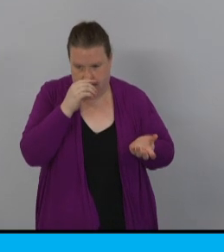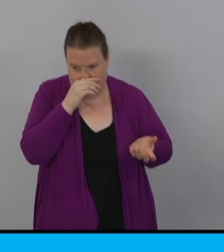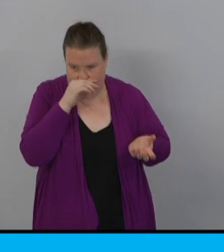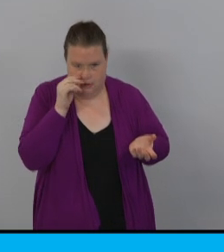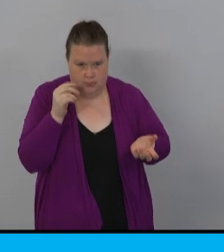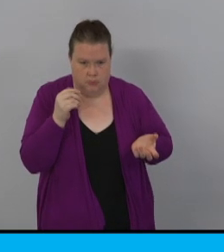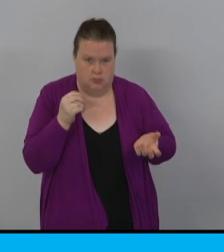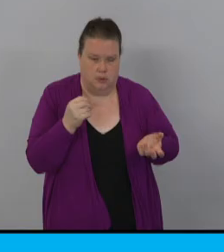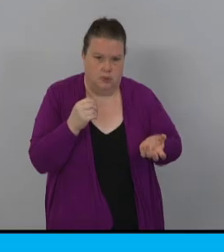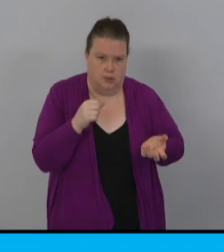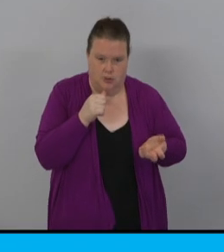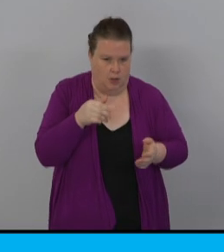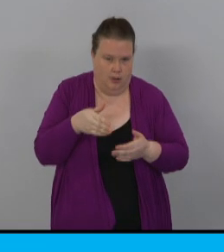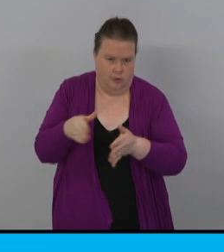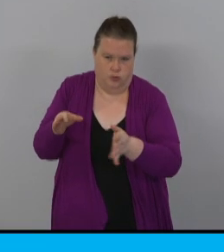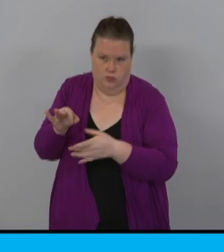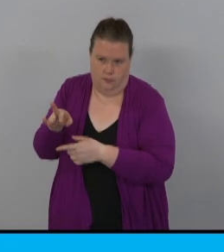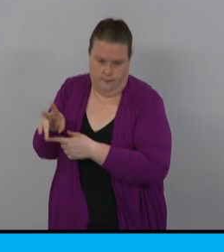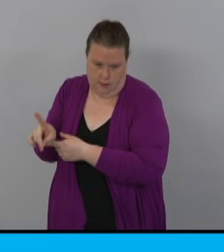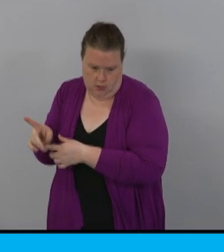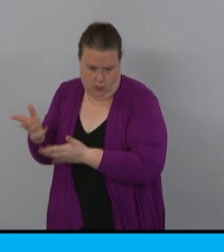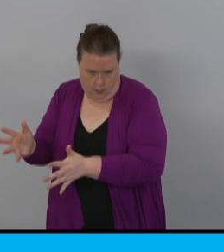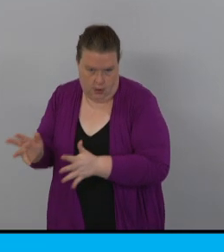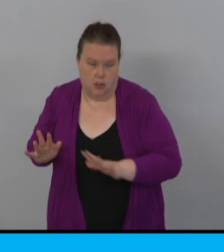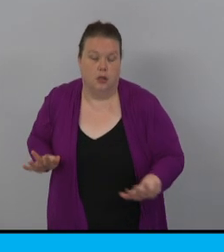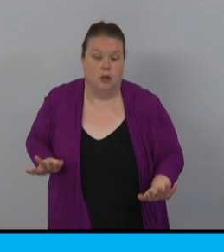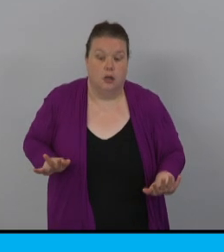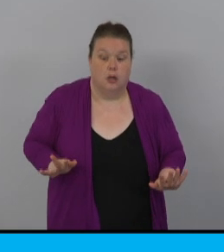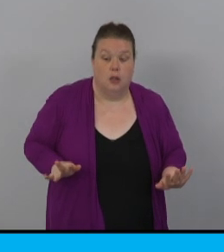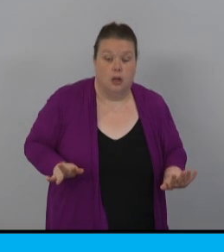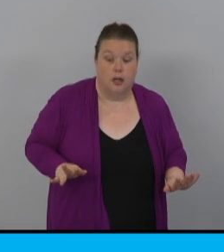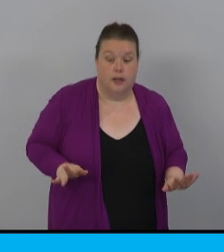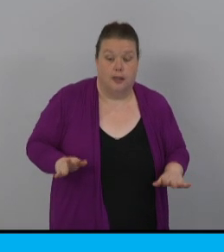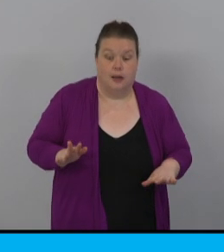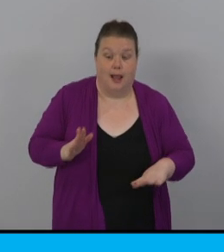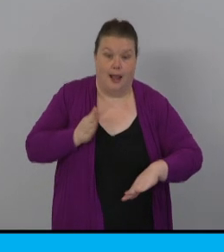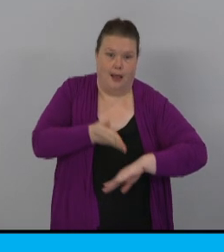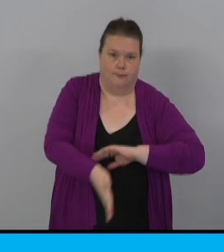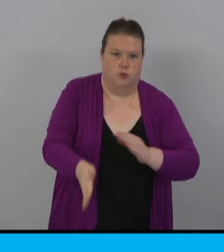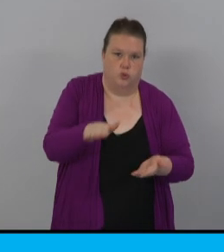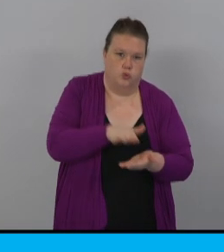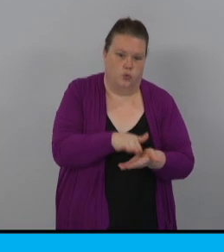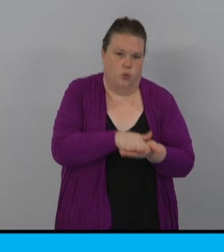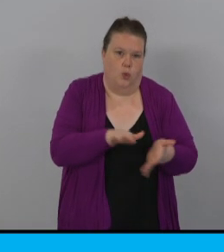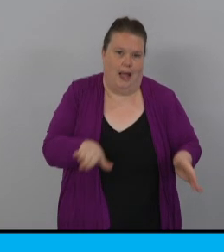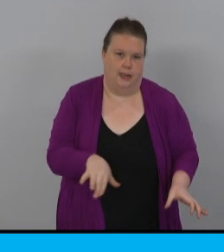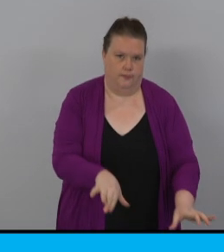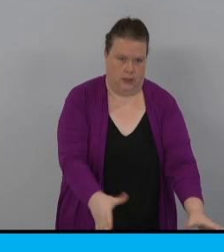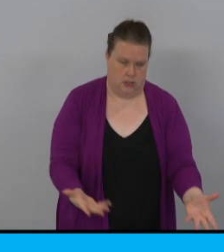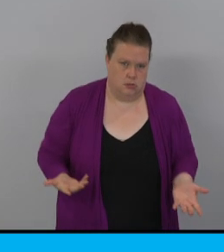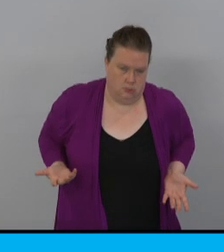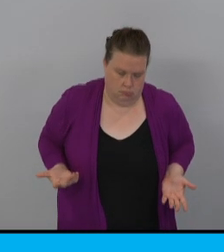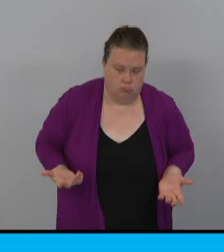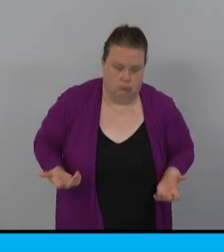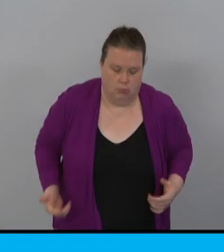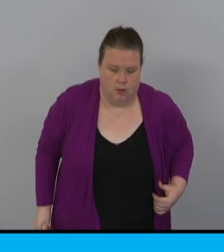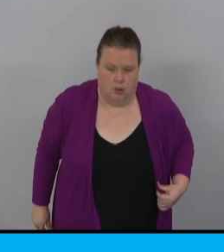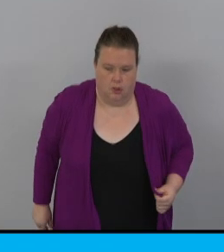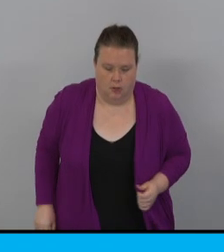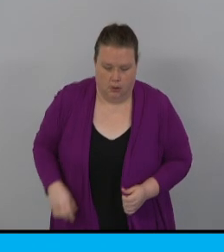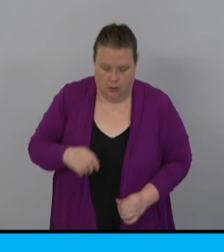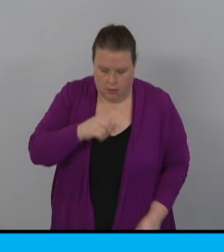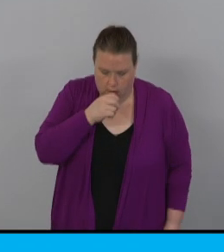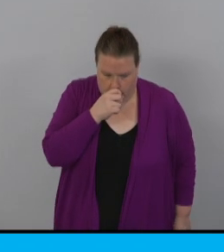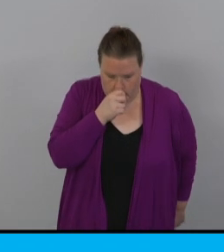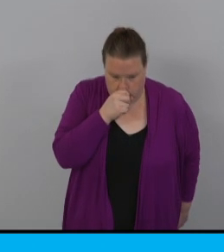the general fund, but and then extracurricular activities. And then